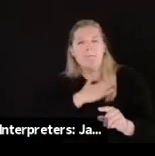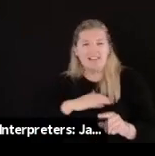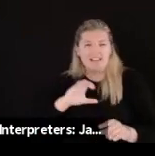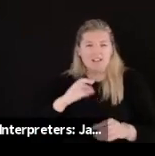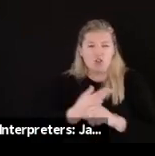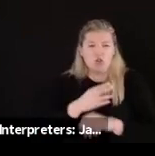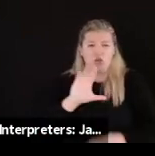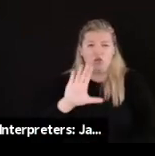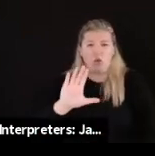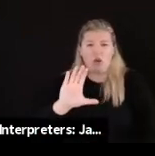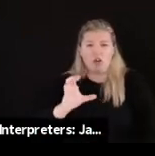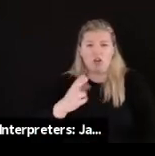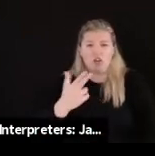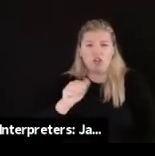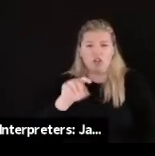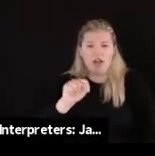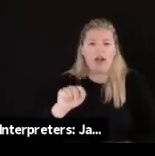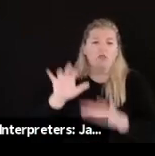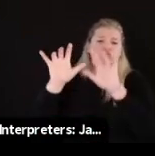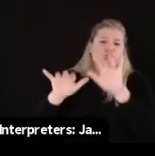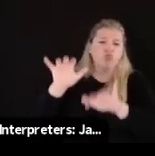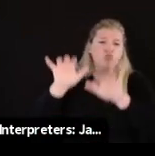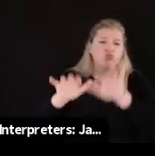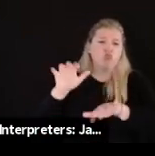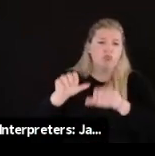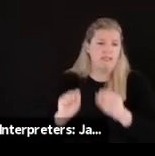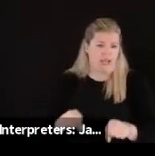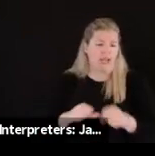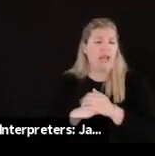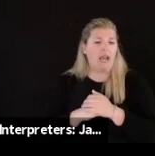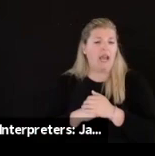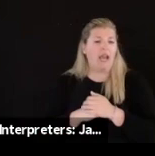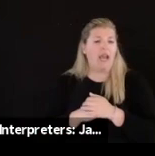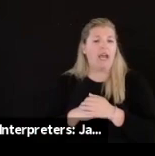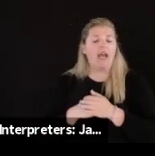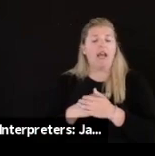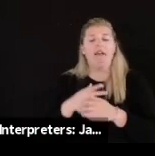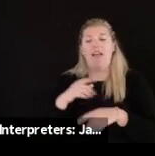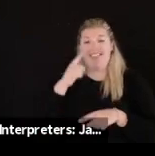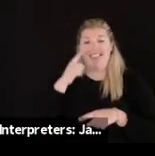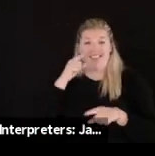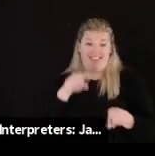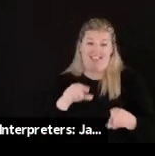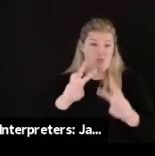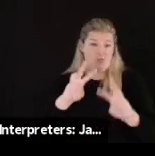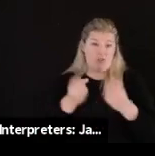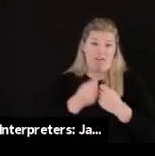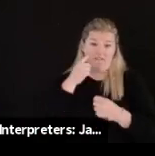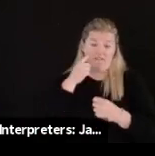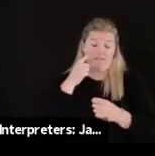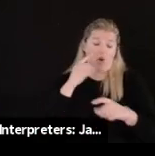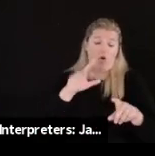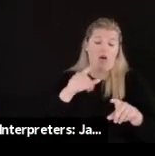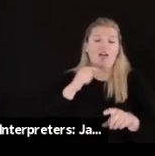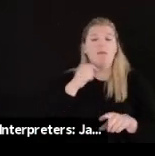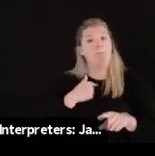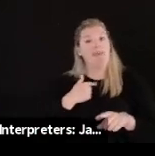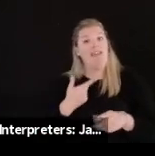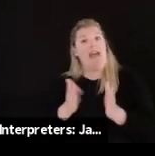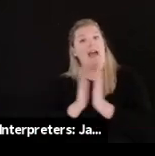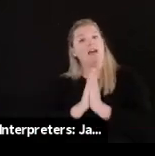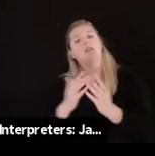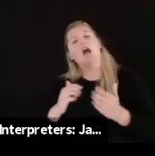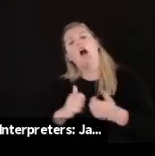to respond to your peers' comments. This is as much for you as it is for me so that you remain present and engaged. The